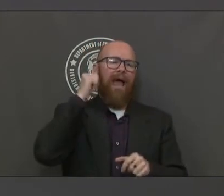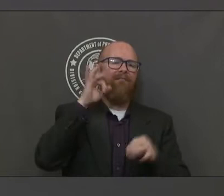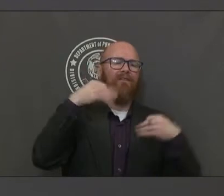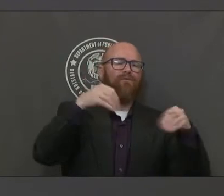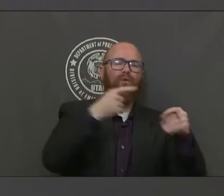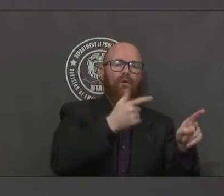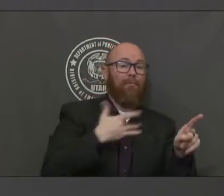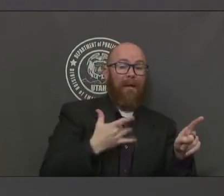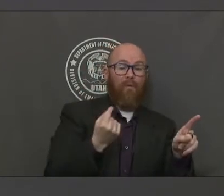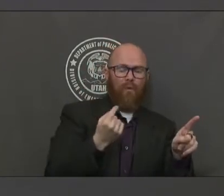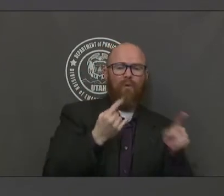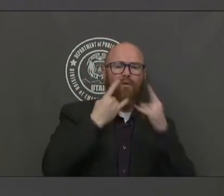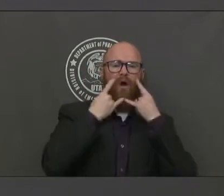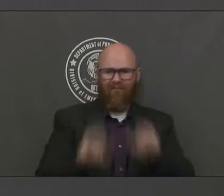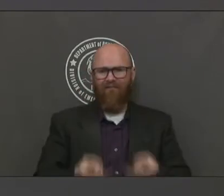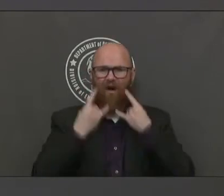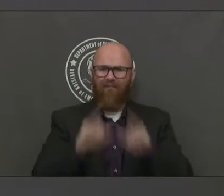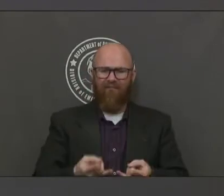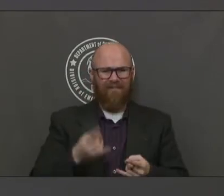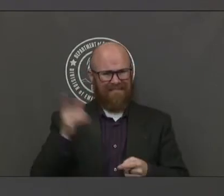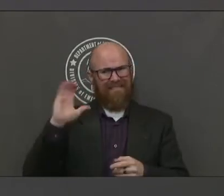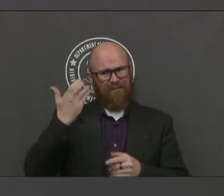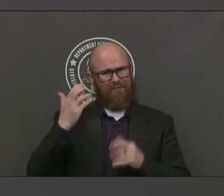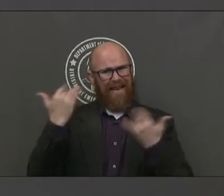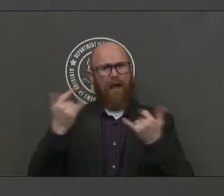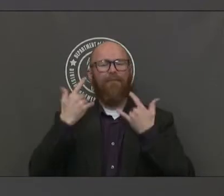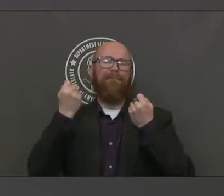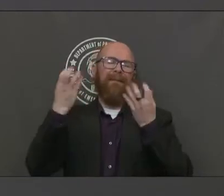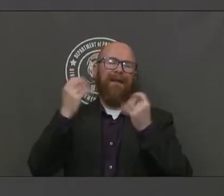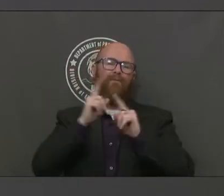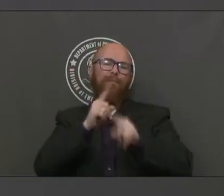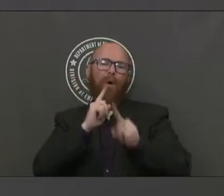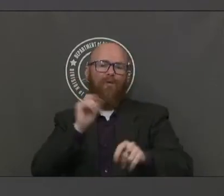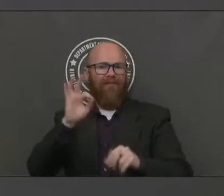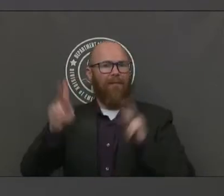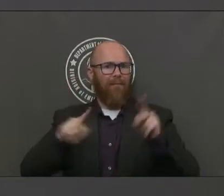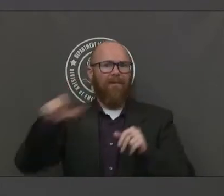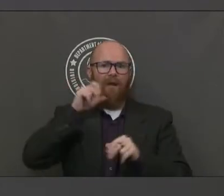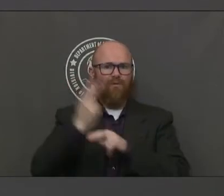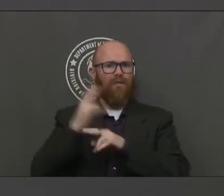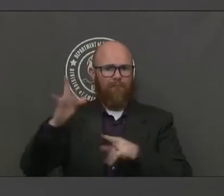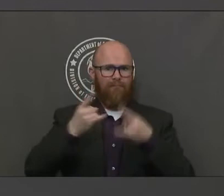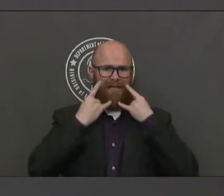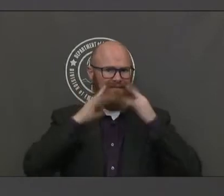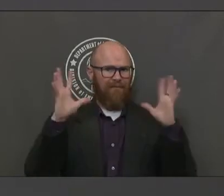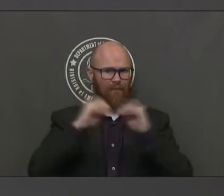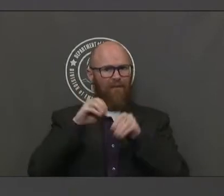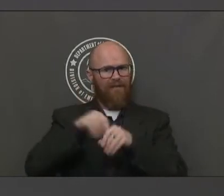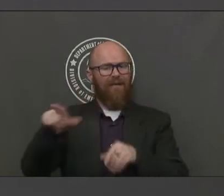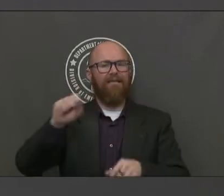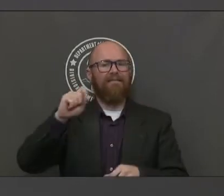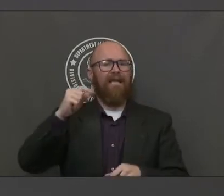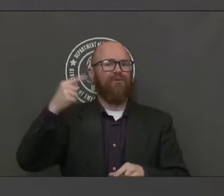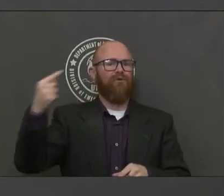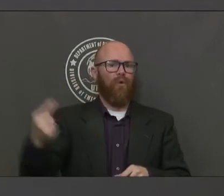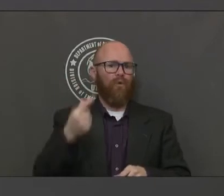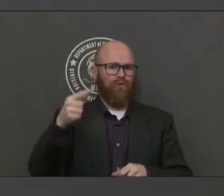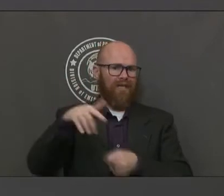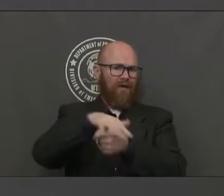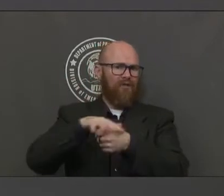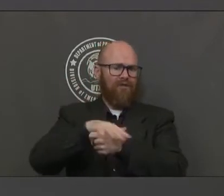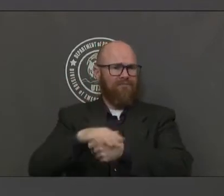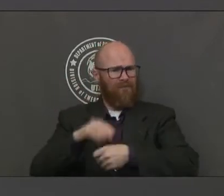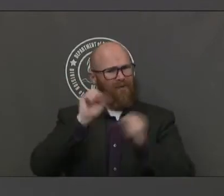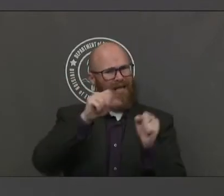off. And other people are saying, hey, people are not wearing their masks anymore. Can you emphasize at all